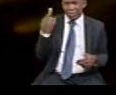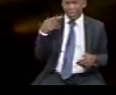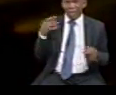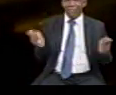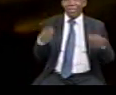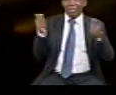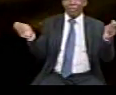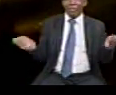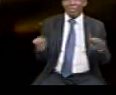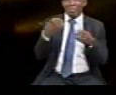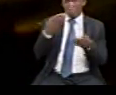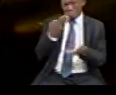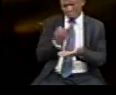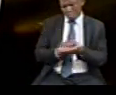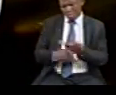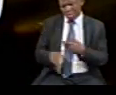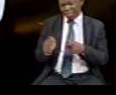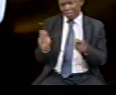We are celebrating